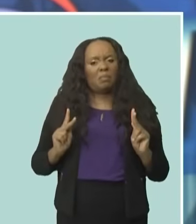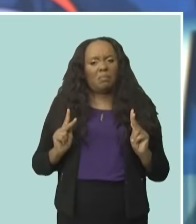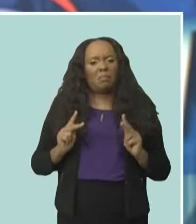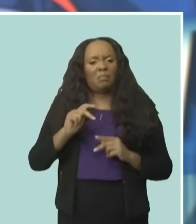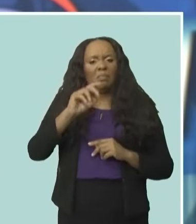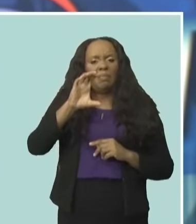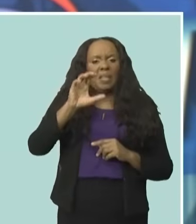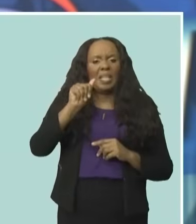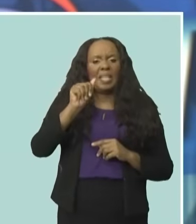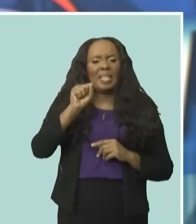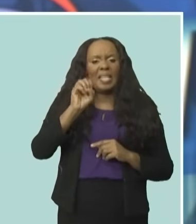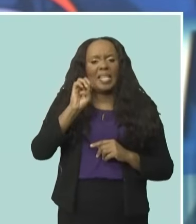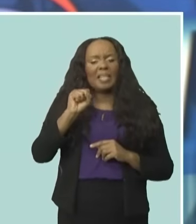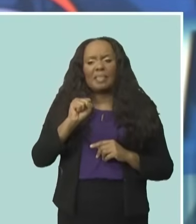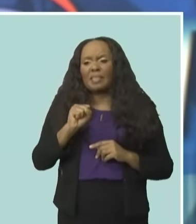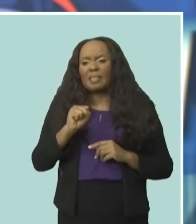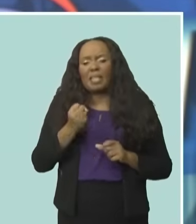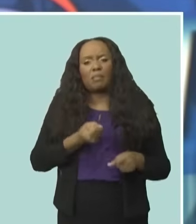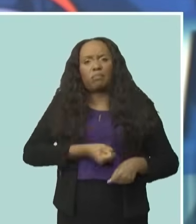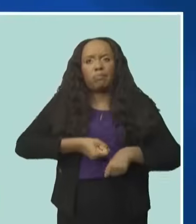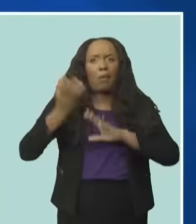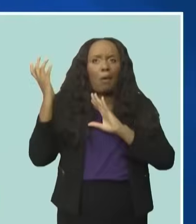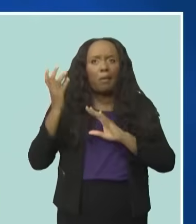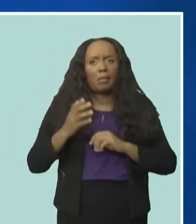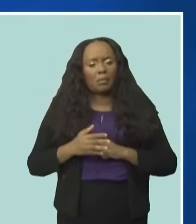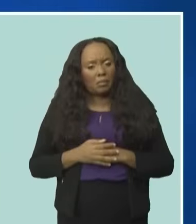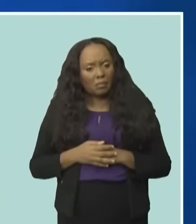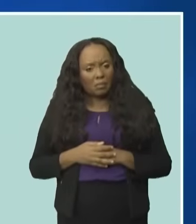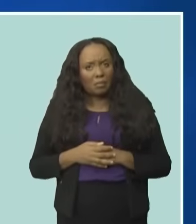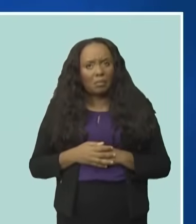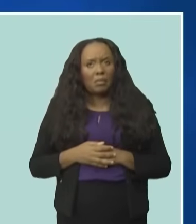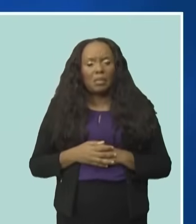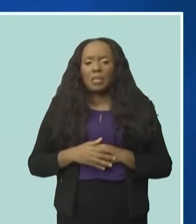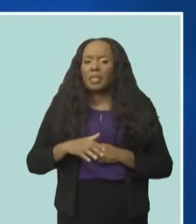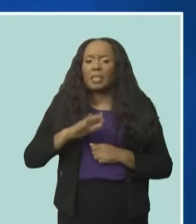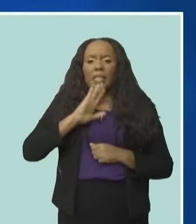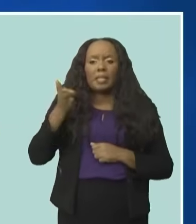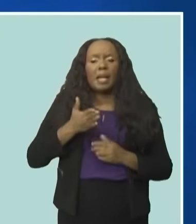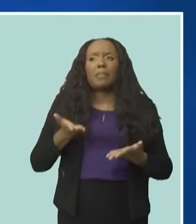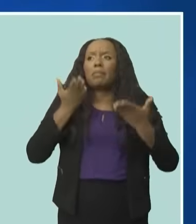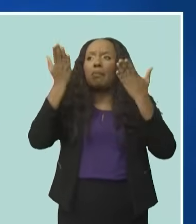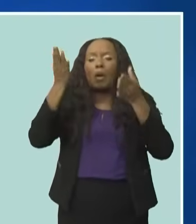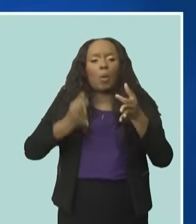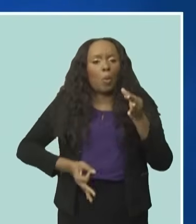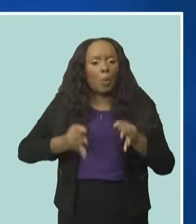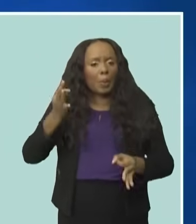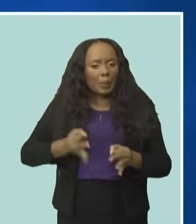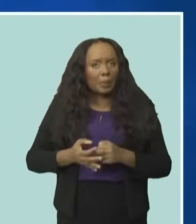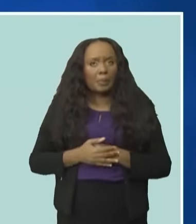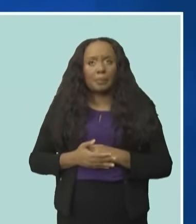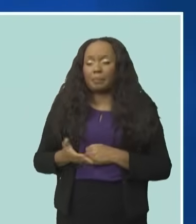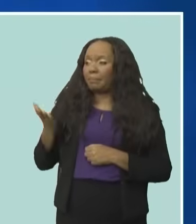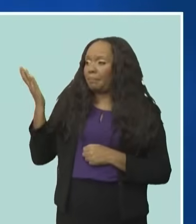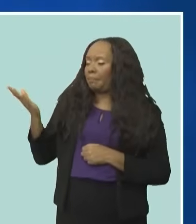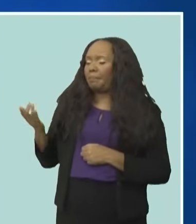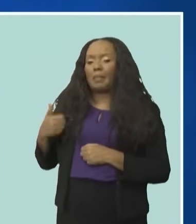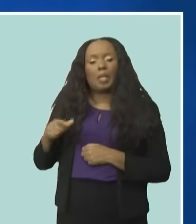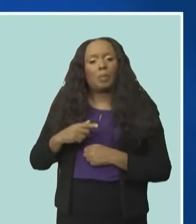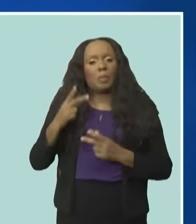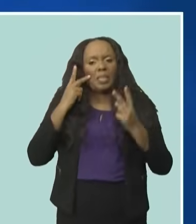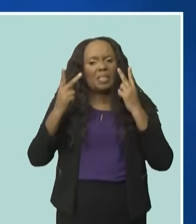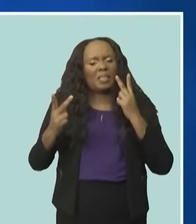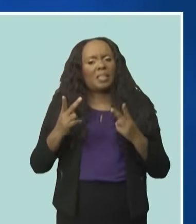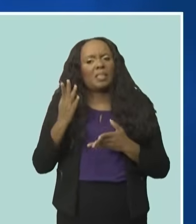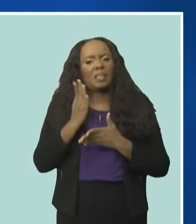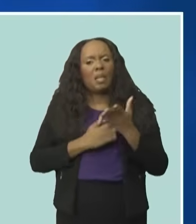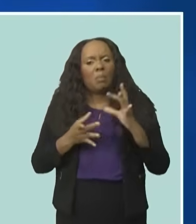a myriad of reasons. We are at a stage where we recognize that there are some deficiencies in the way in